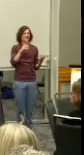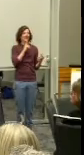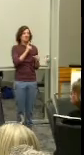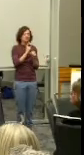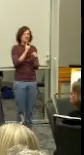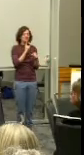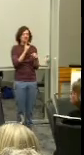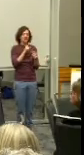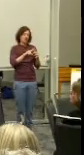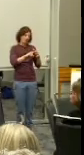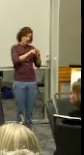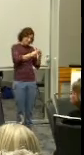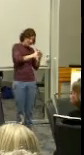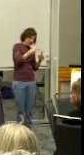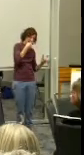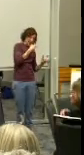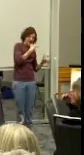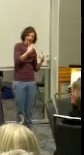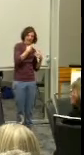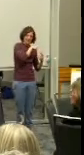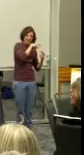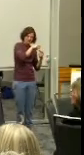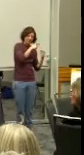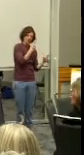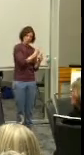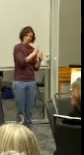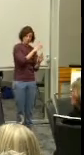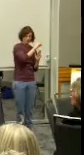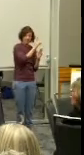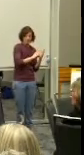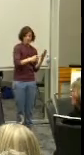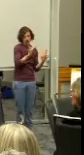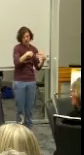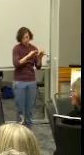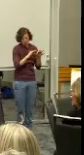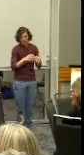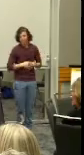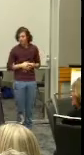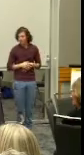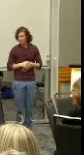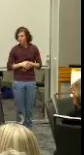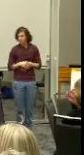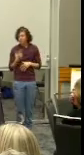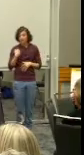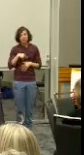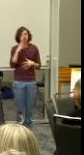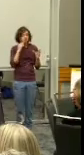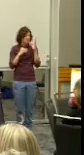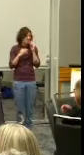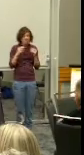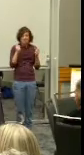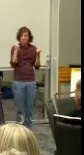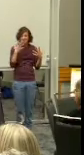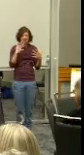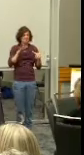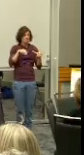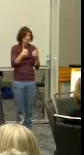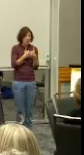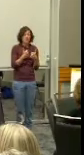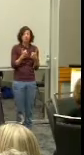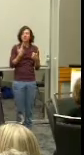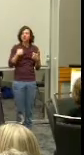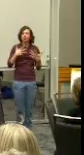So, given all of that challenge that we have experienced, we want to come to the table and think